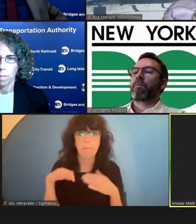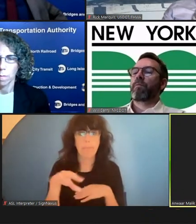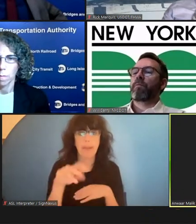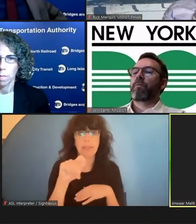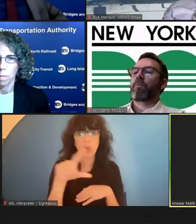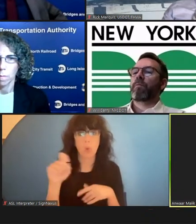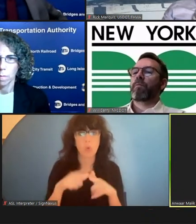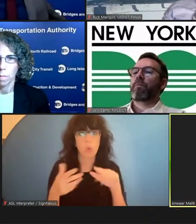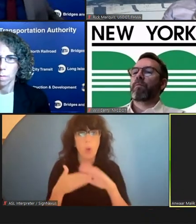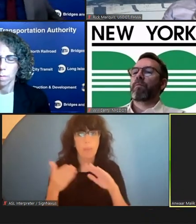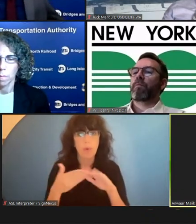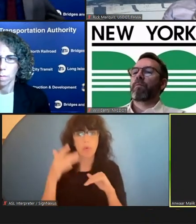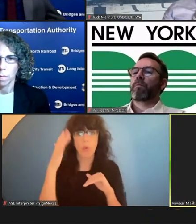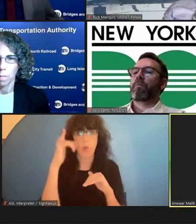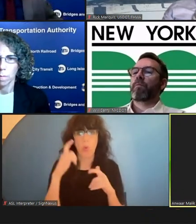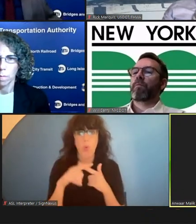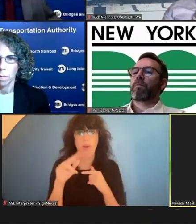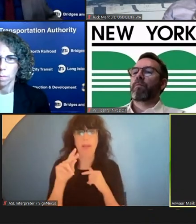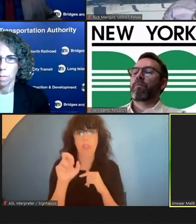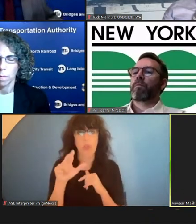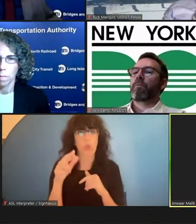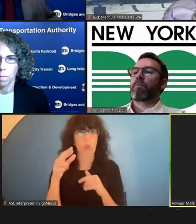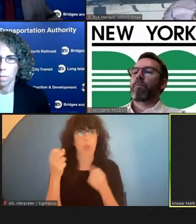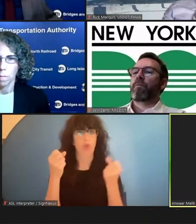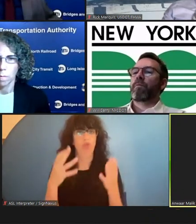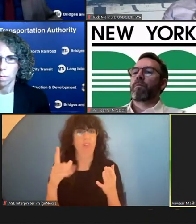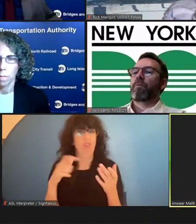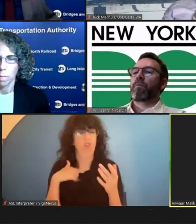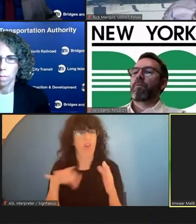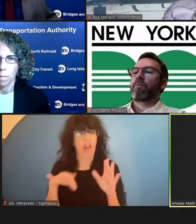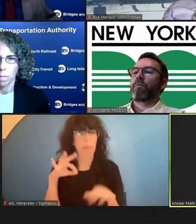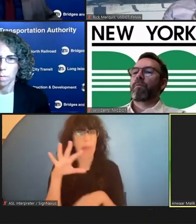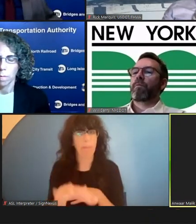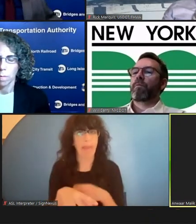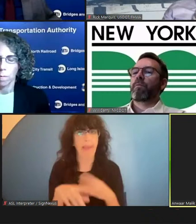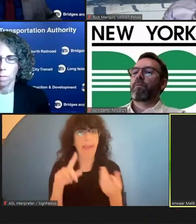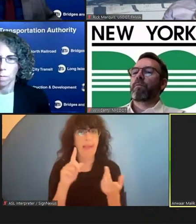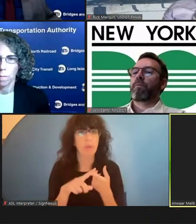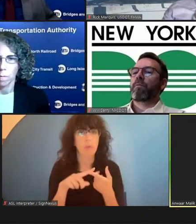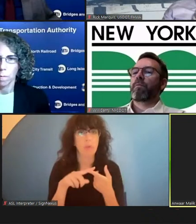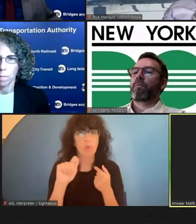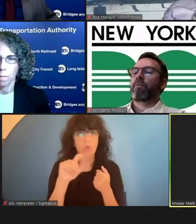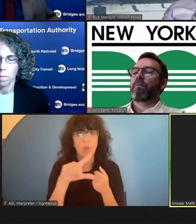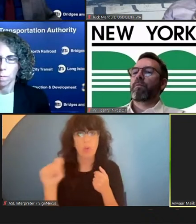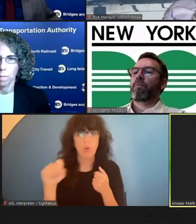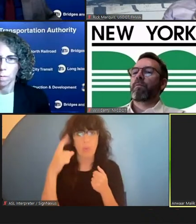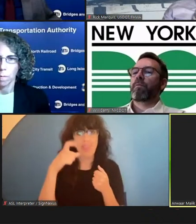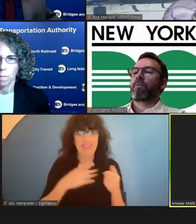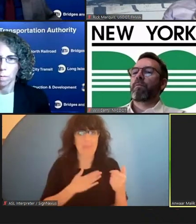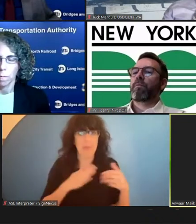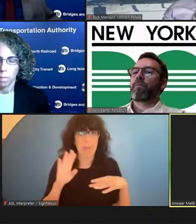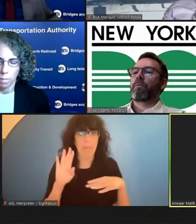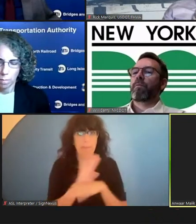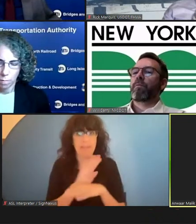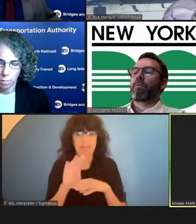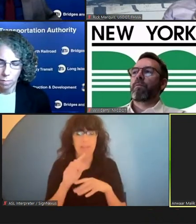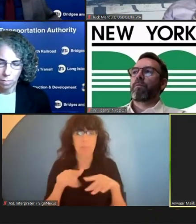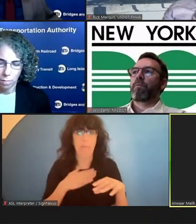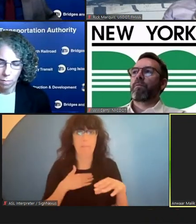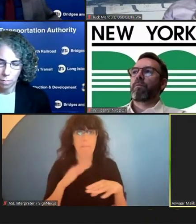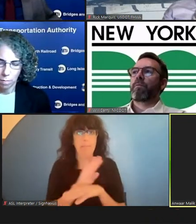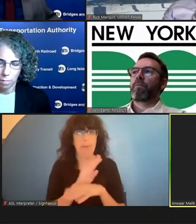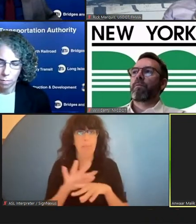as a uber driver should i be paying to uh pay paying tolls because this is my business but my business just moves